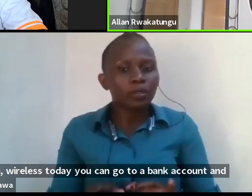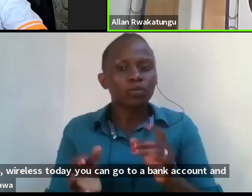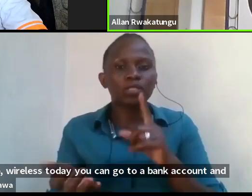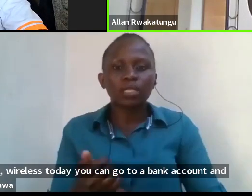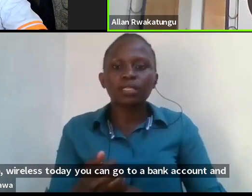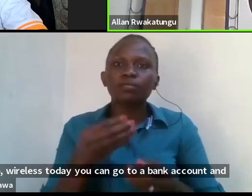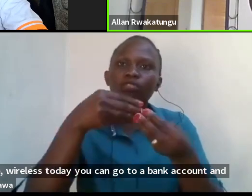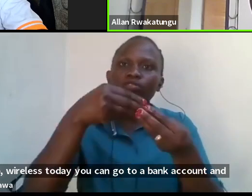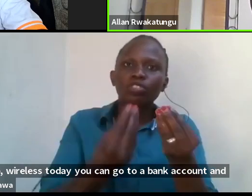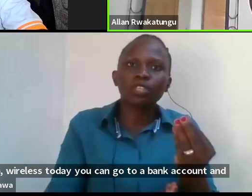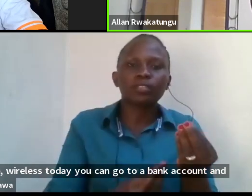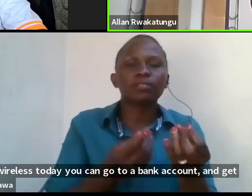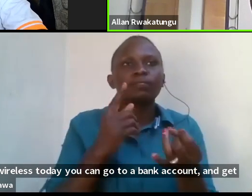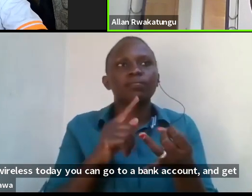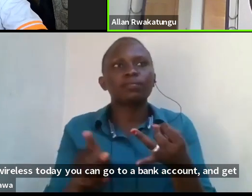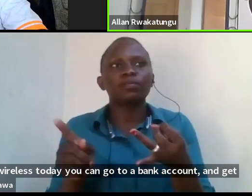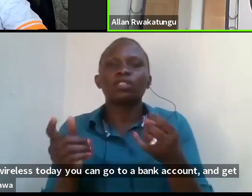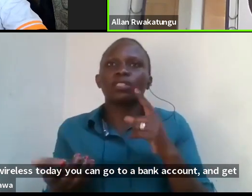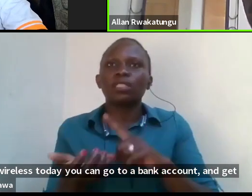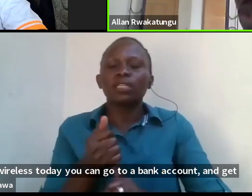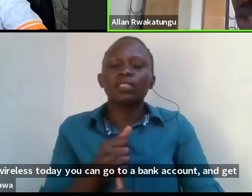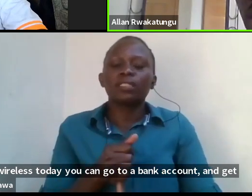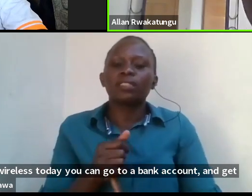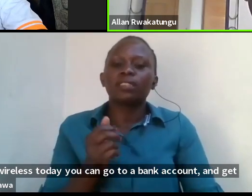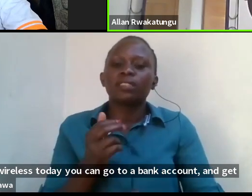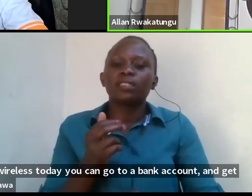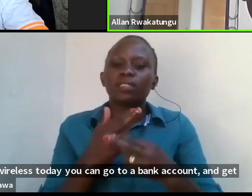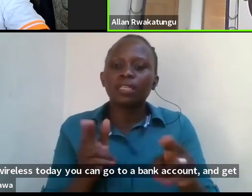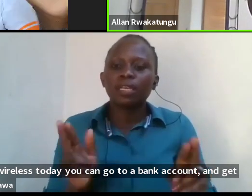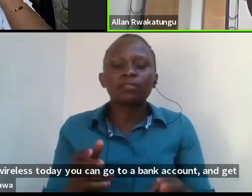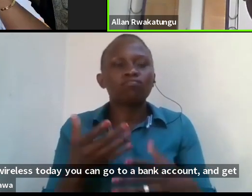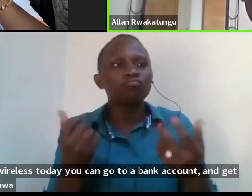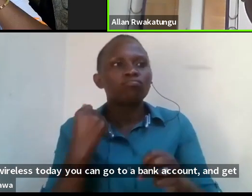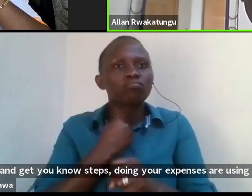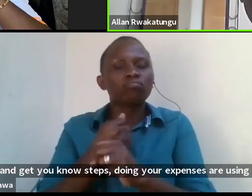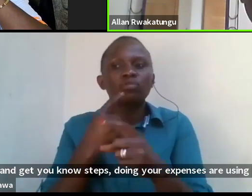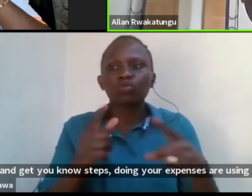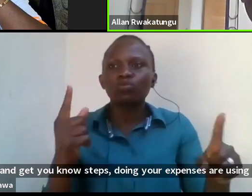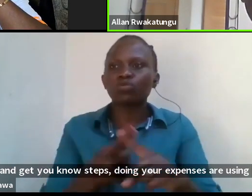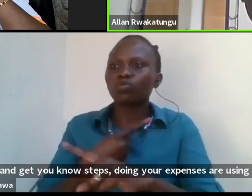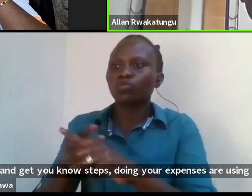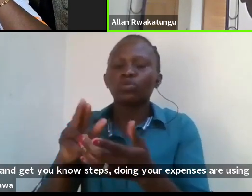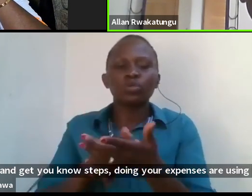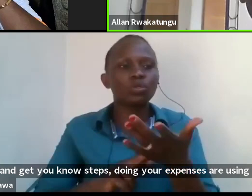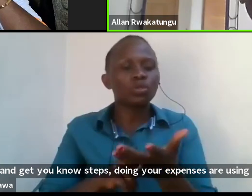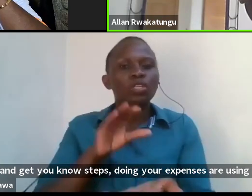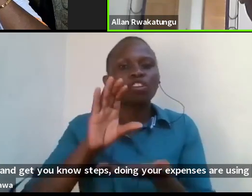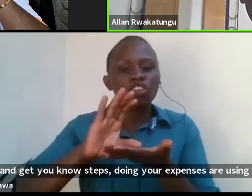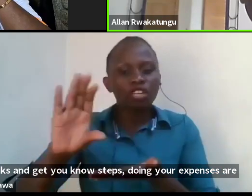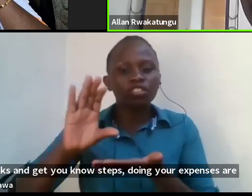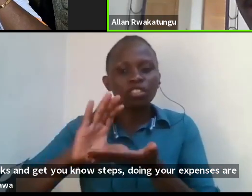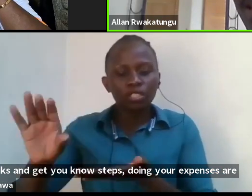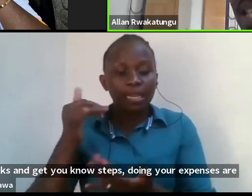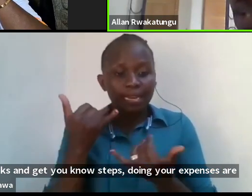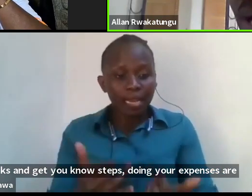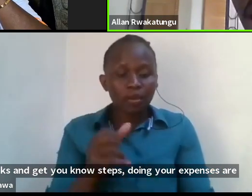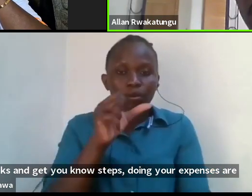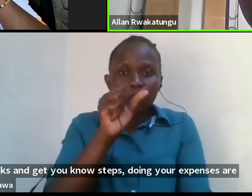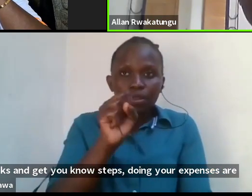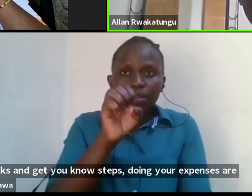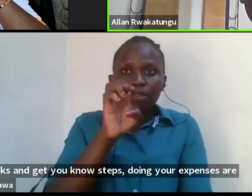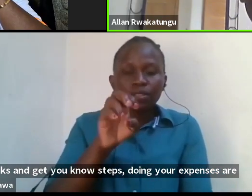checks and get, start doing your expenses using cash, with Sente, you get a